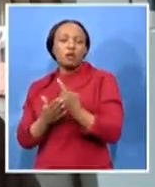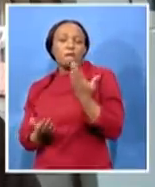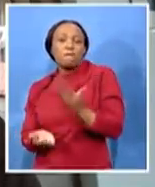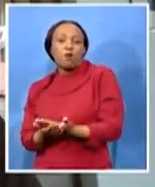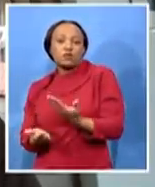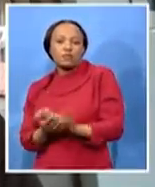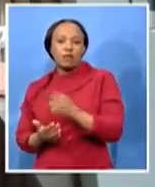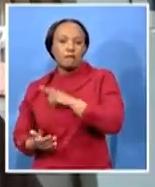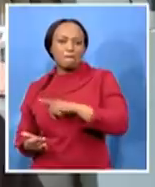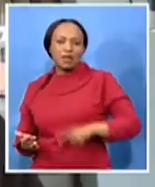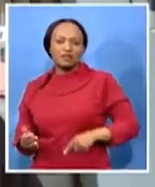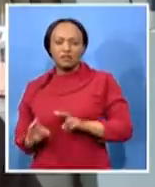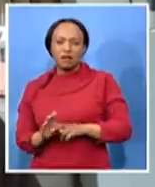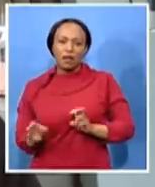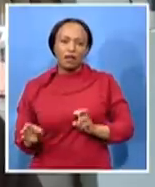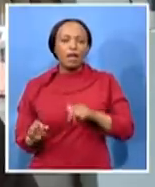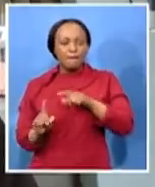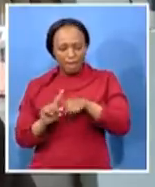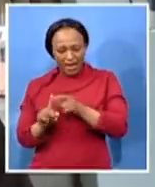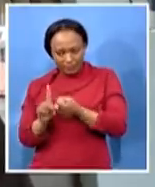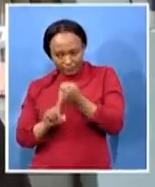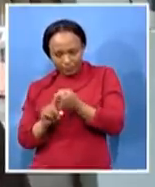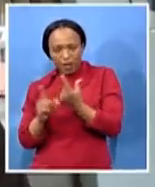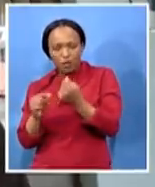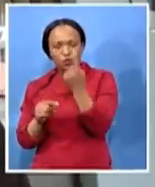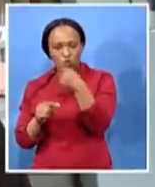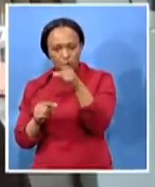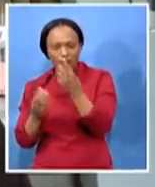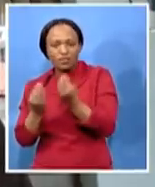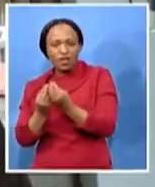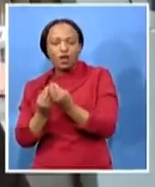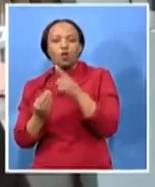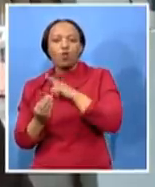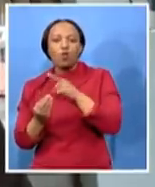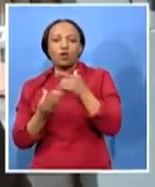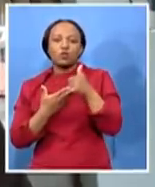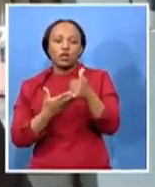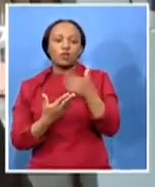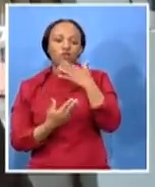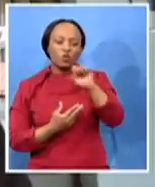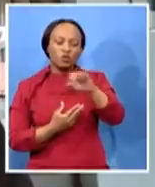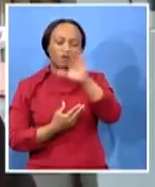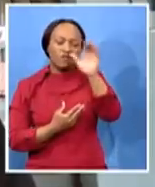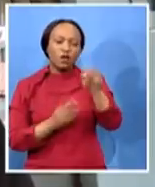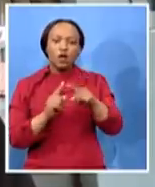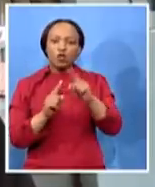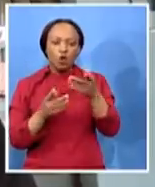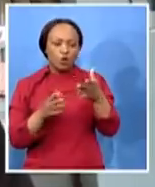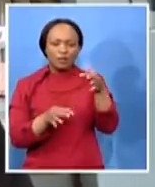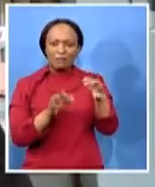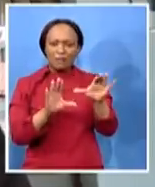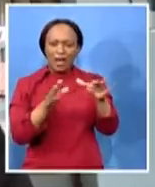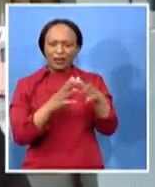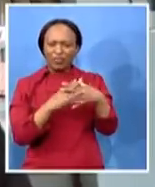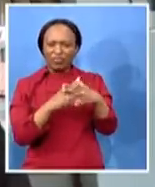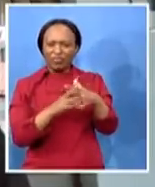thing and serve the people of South Africa, not for a party in disarray, a party that can no longer be united. The